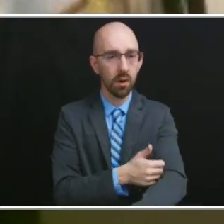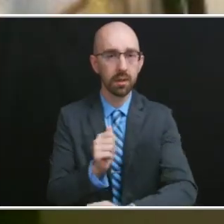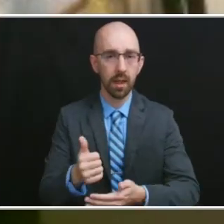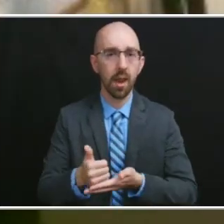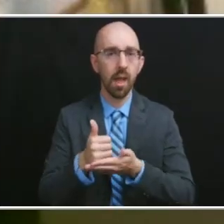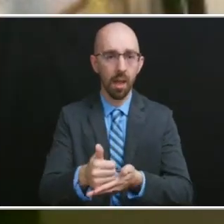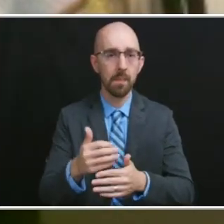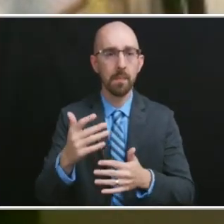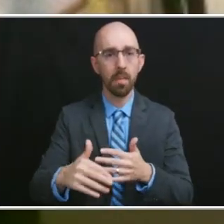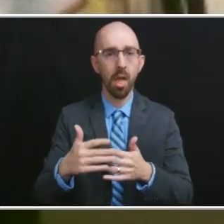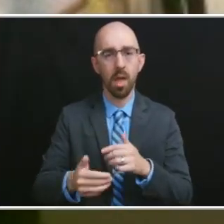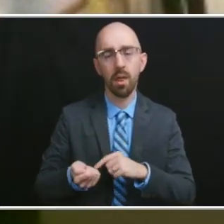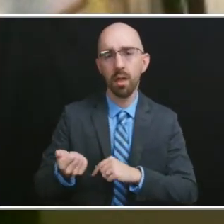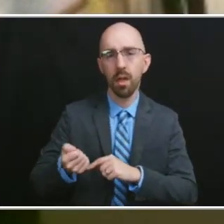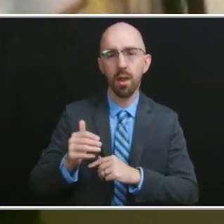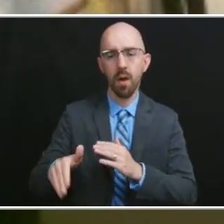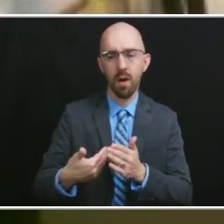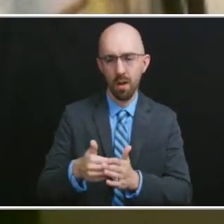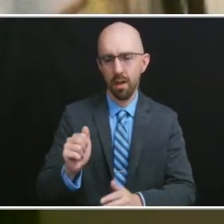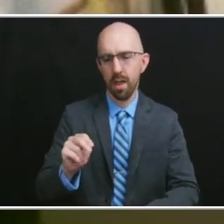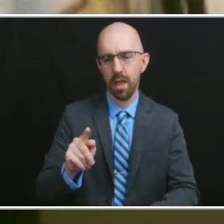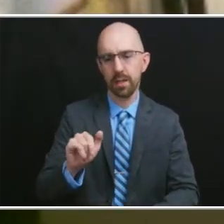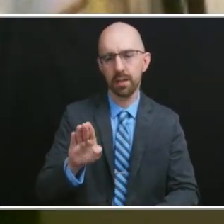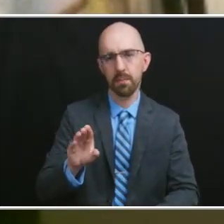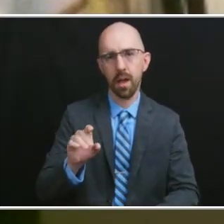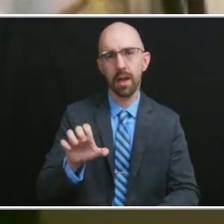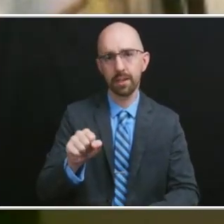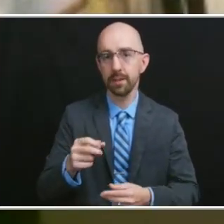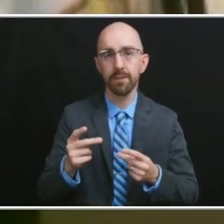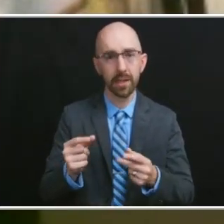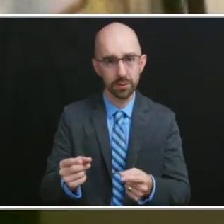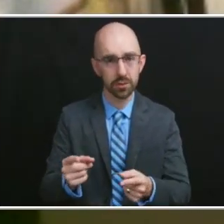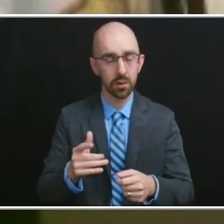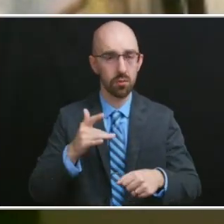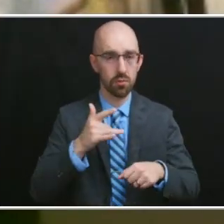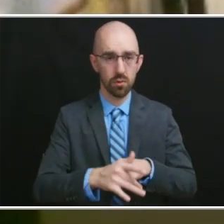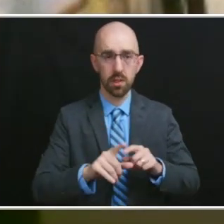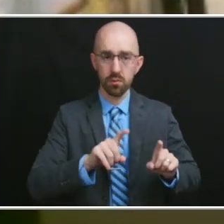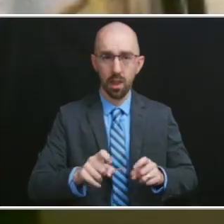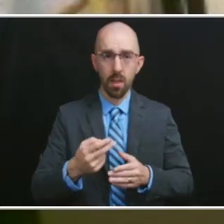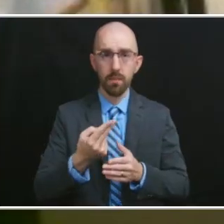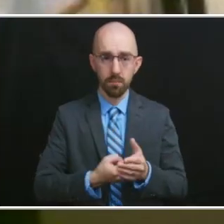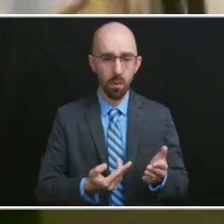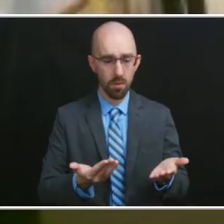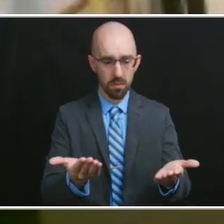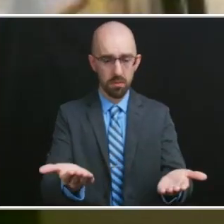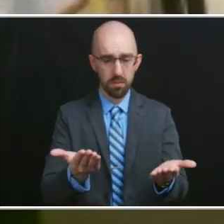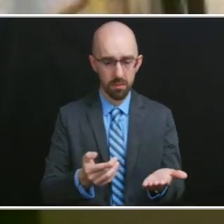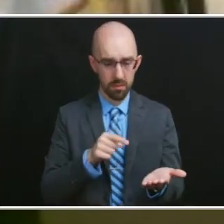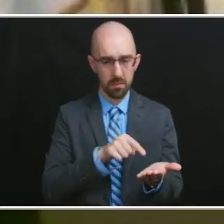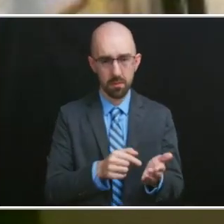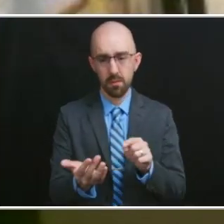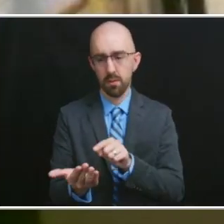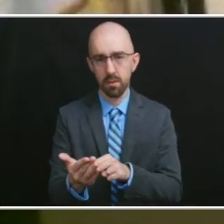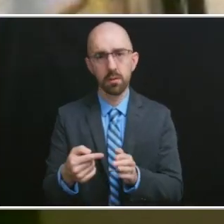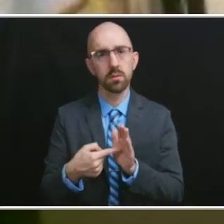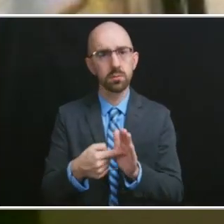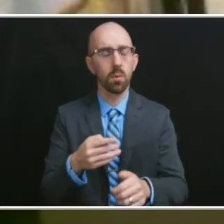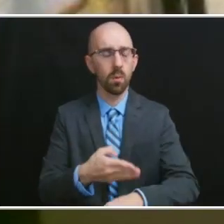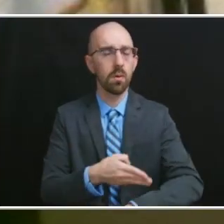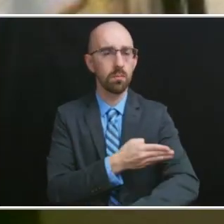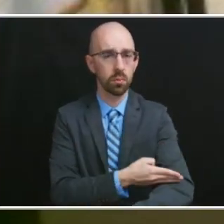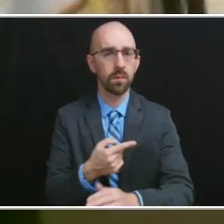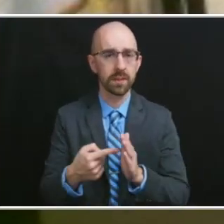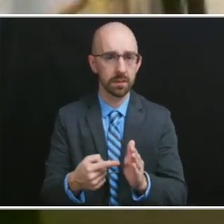blood clear out all these antibodies faster. And in early trials, both have shown to improve the symptoms of